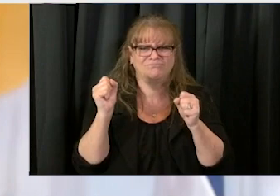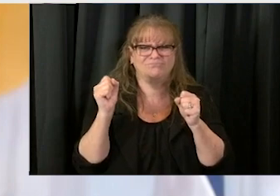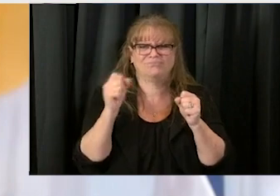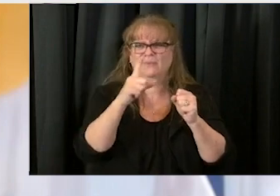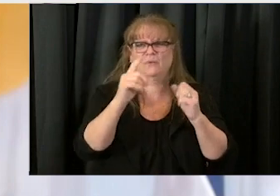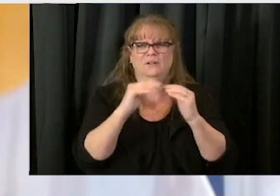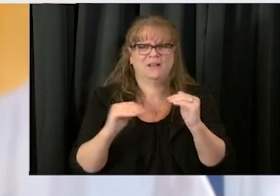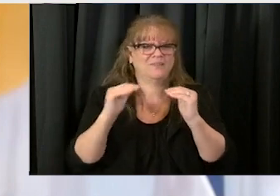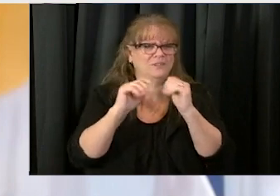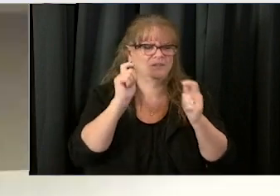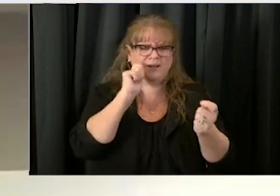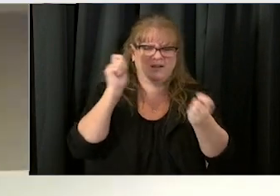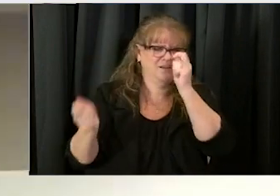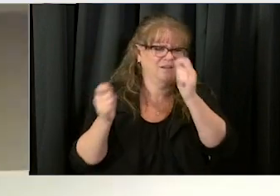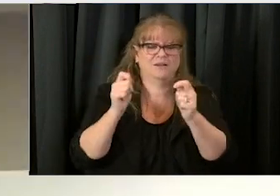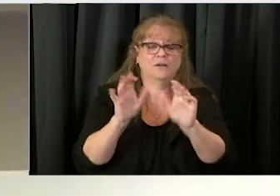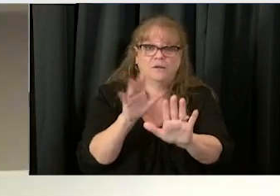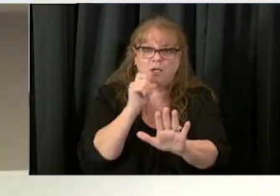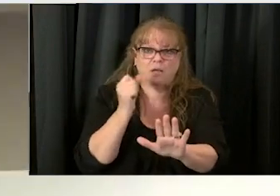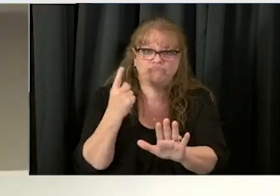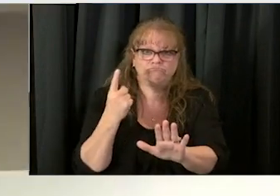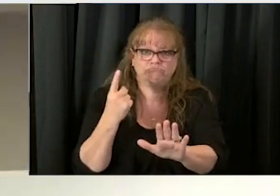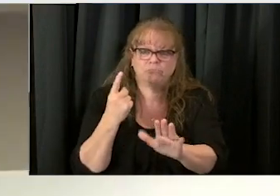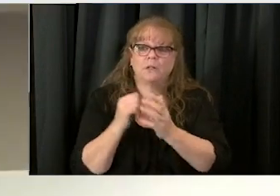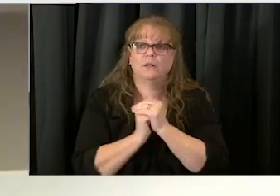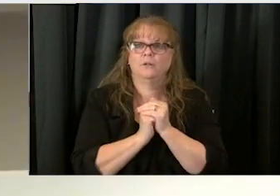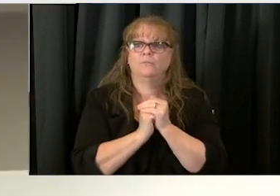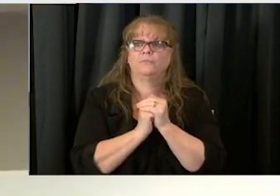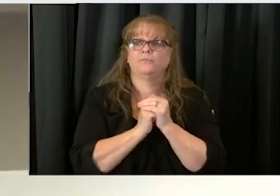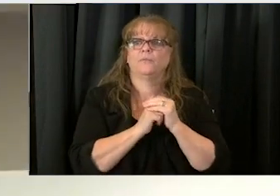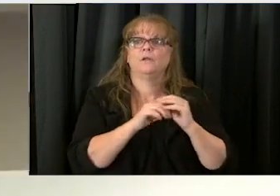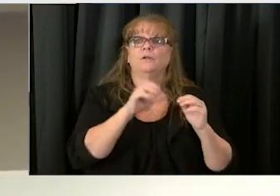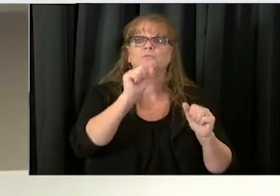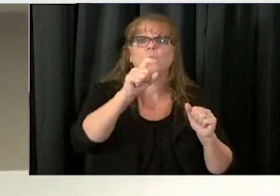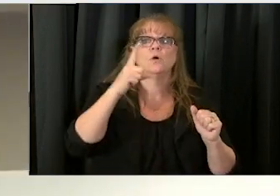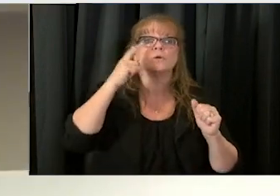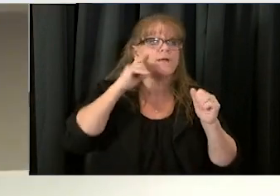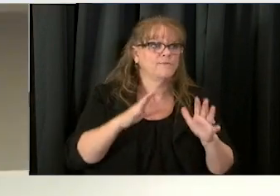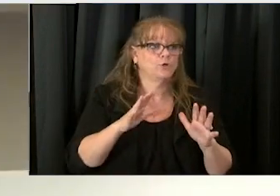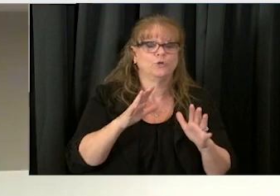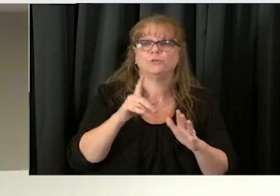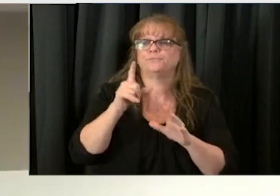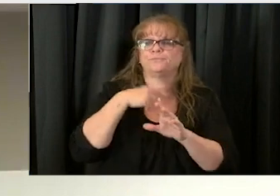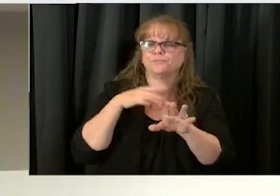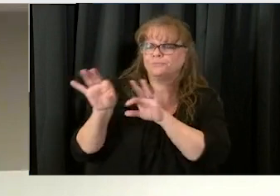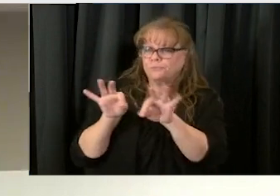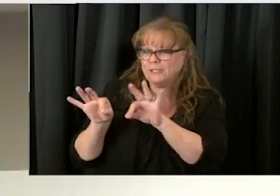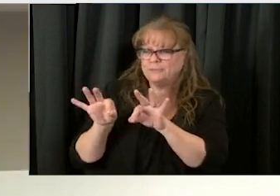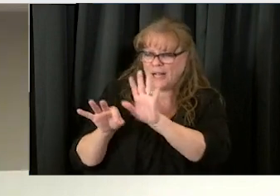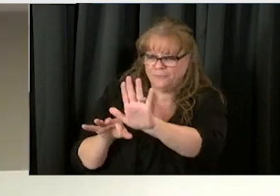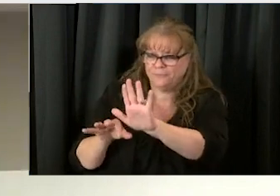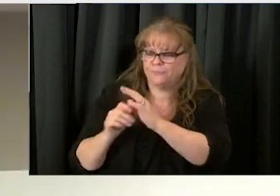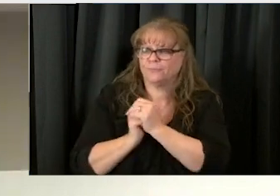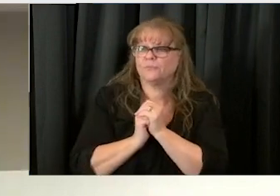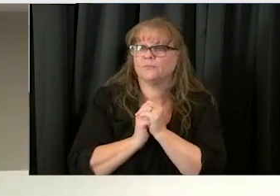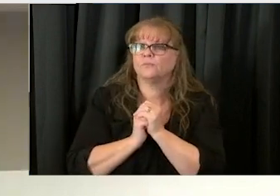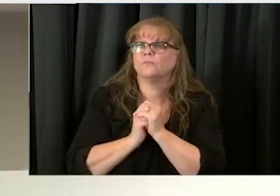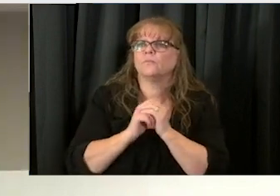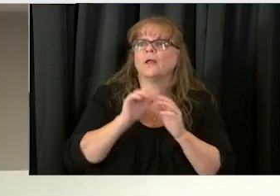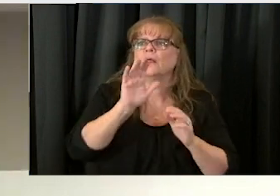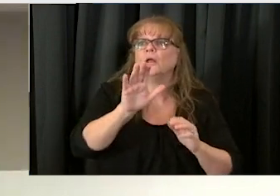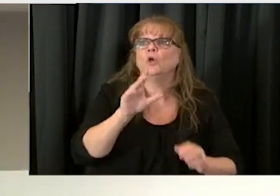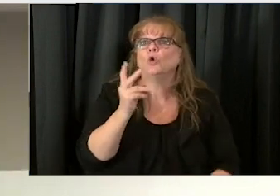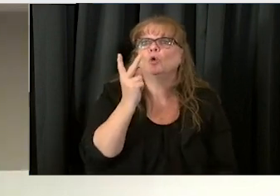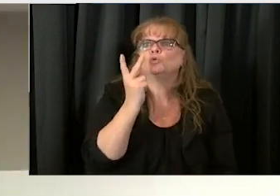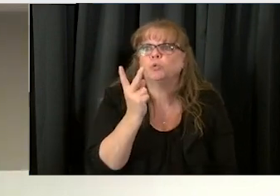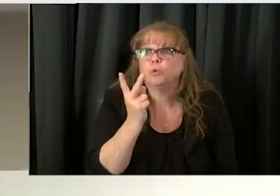Sure, Governor. So we have 2 confirmed cases total, and I don't know if Incident Commander Bookman knows